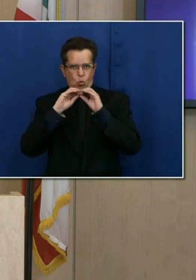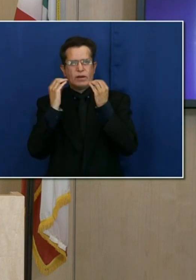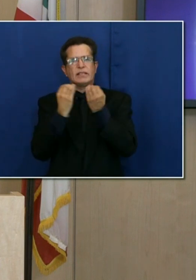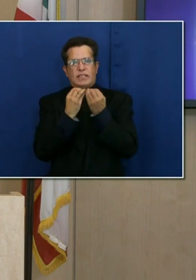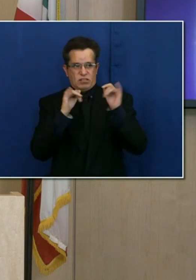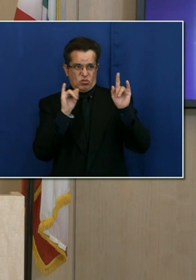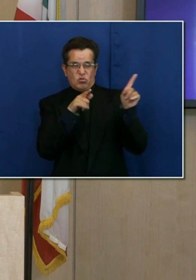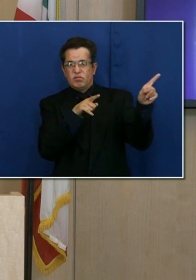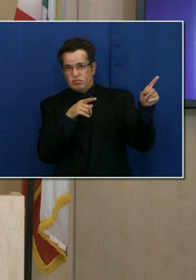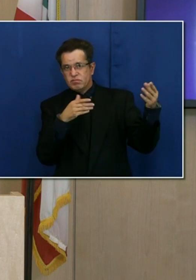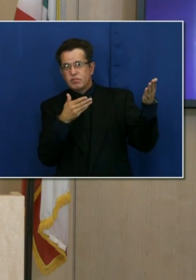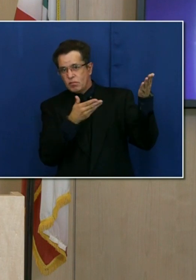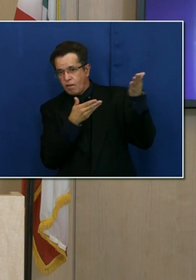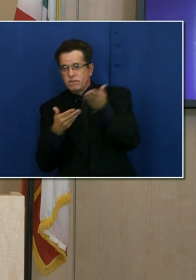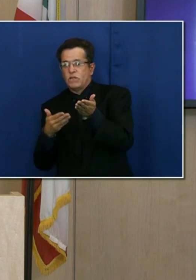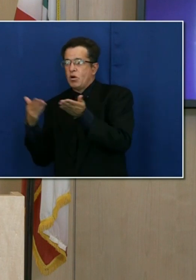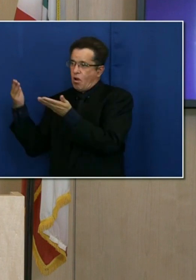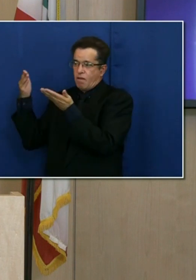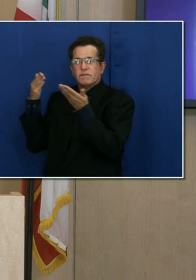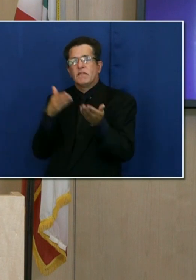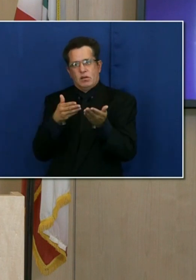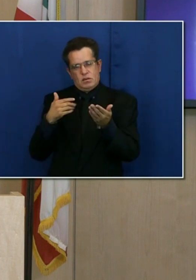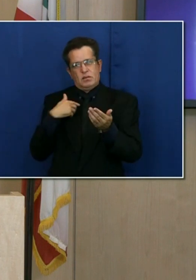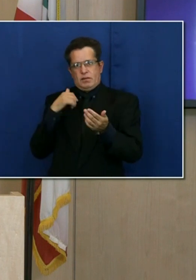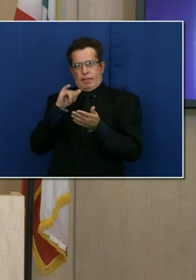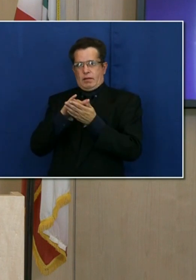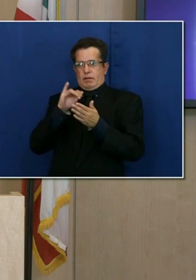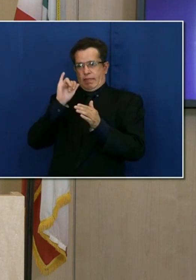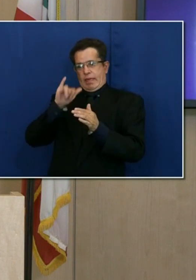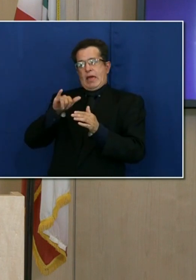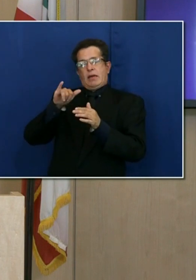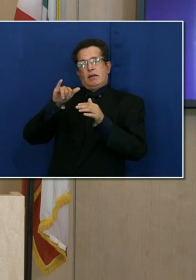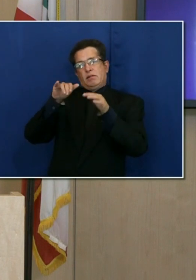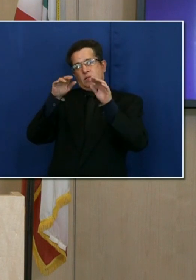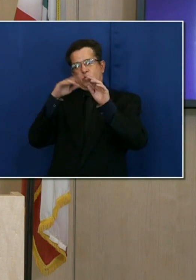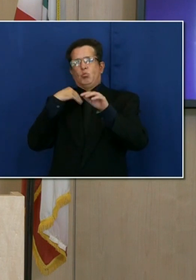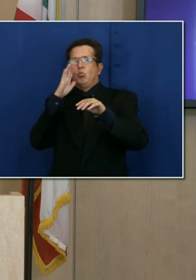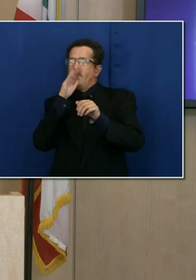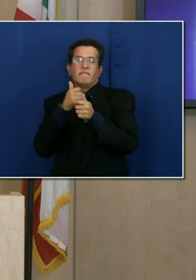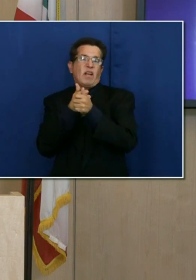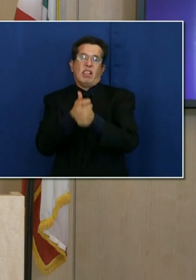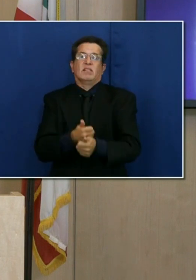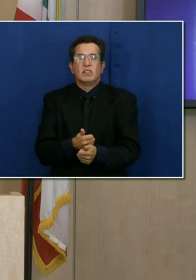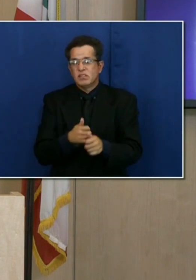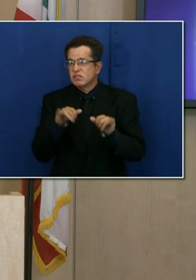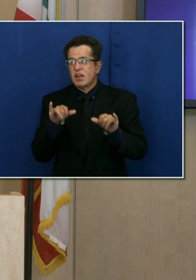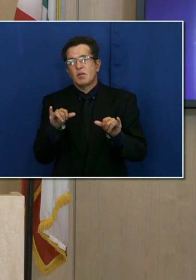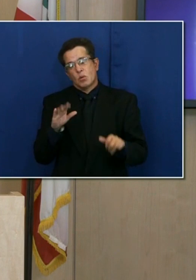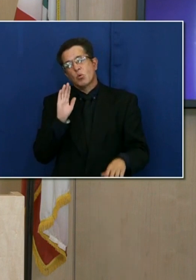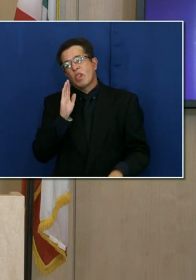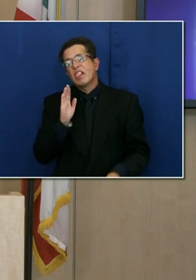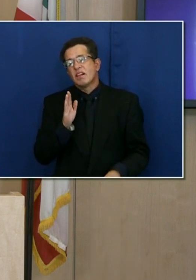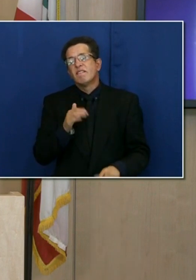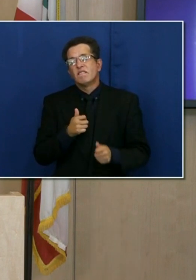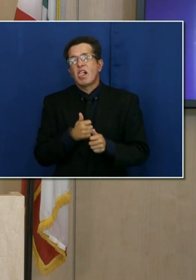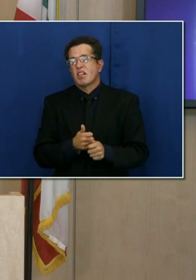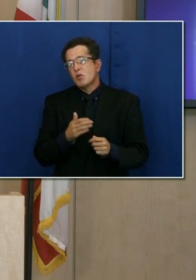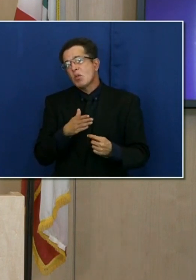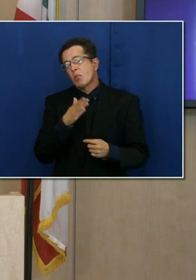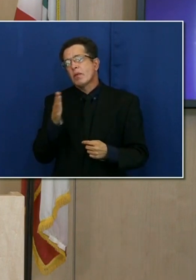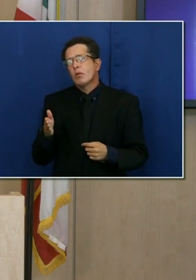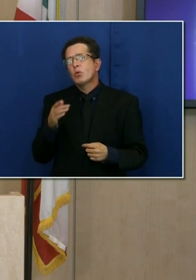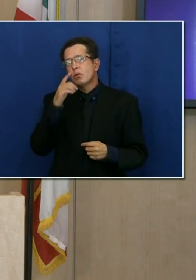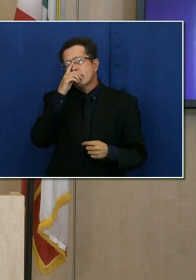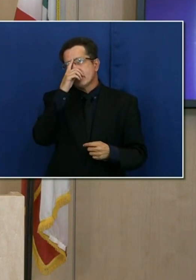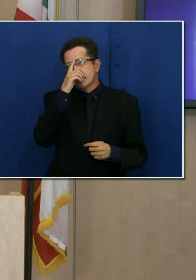weighs in on that. So that is a definition that we will continue to use. Thank you, Dr. Wooten. Thank you.